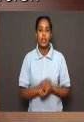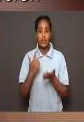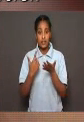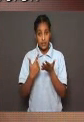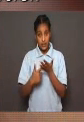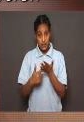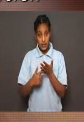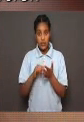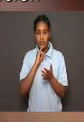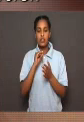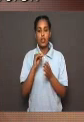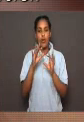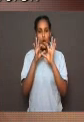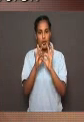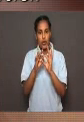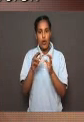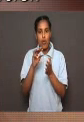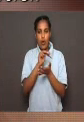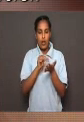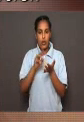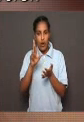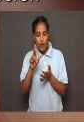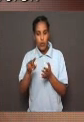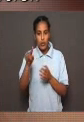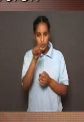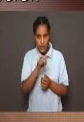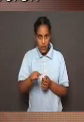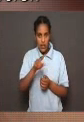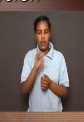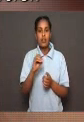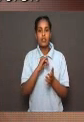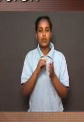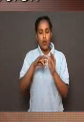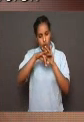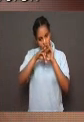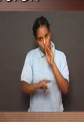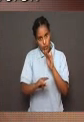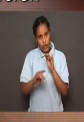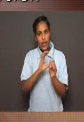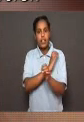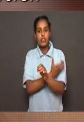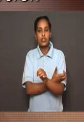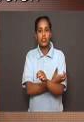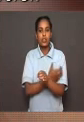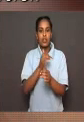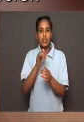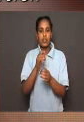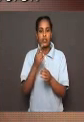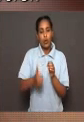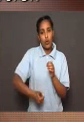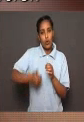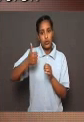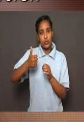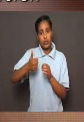This is the bonding molecular orbital, and it is lower in energy than the